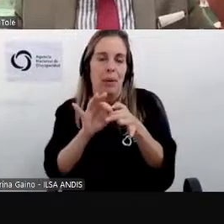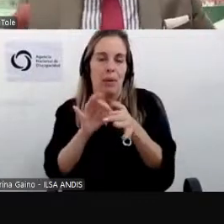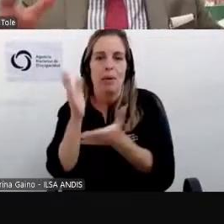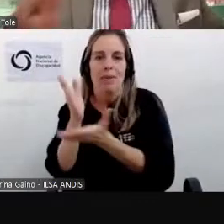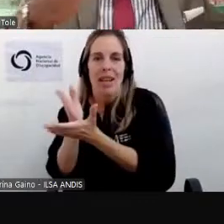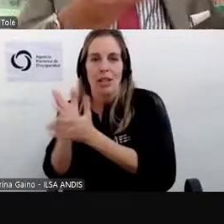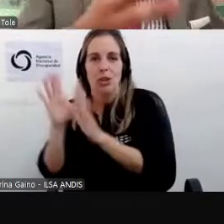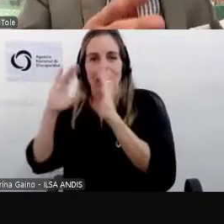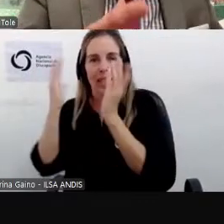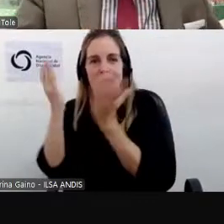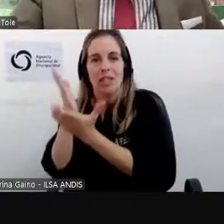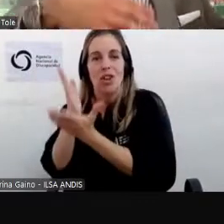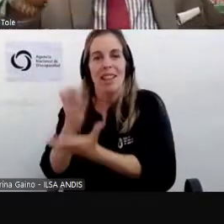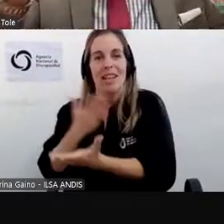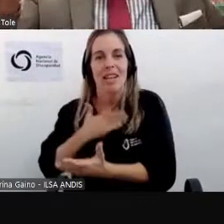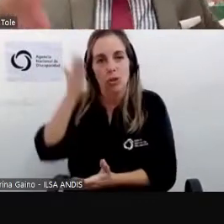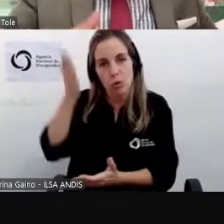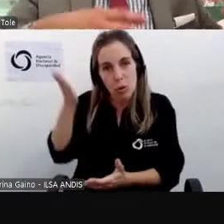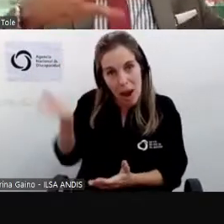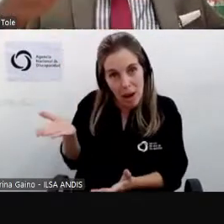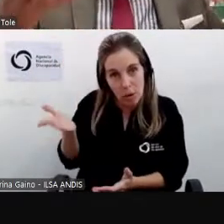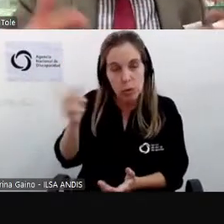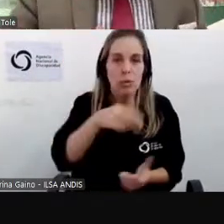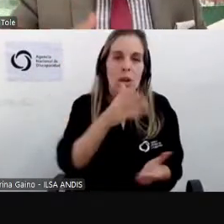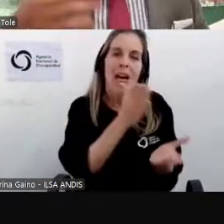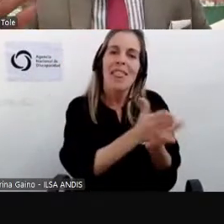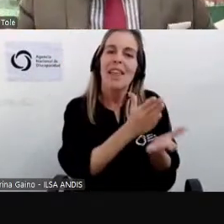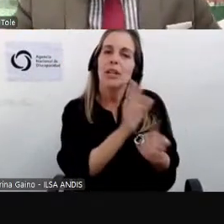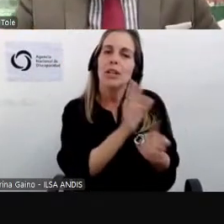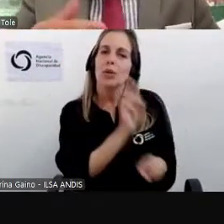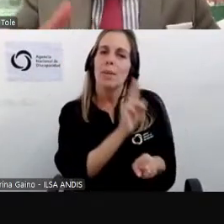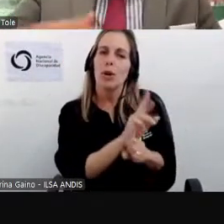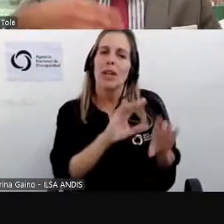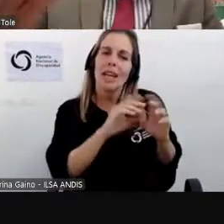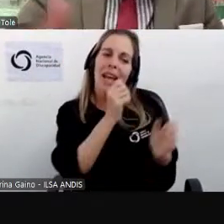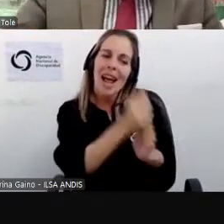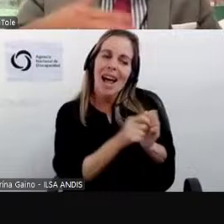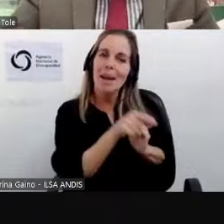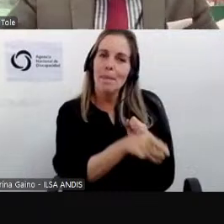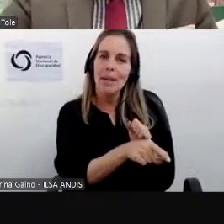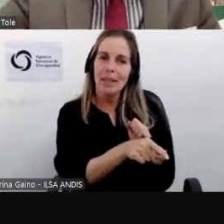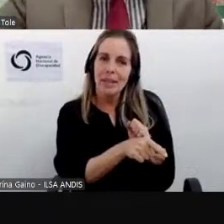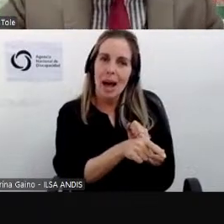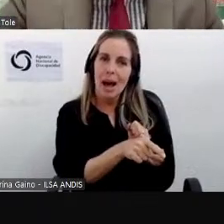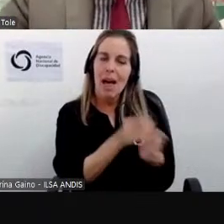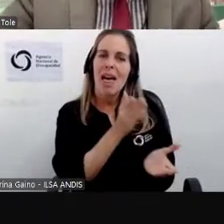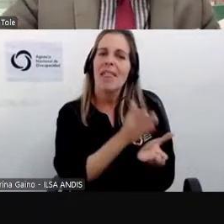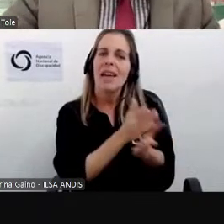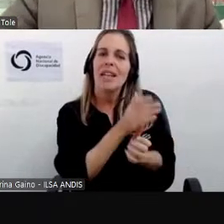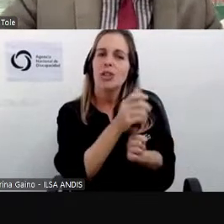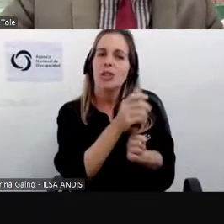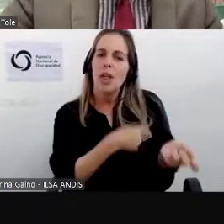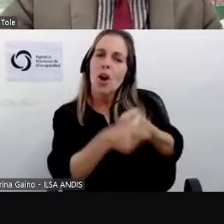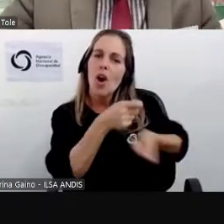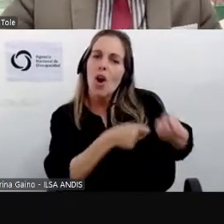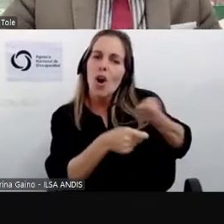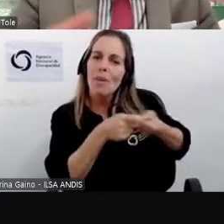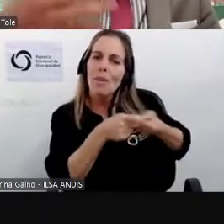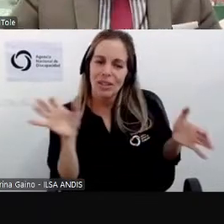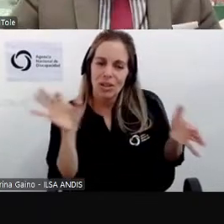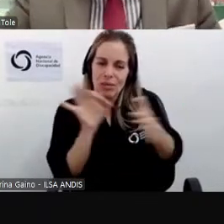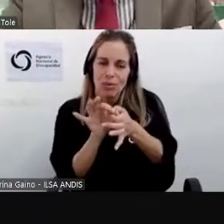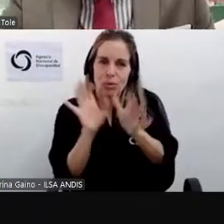the bridge or that would help the dialogue between international human rights and